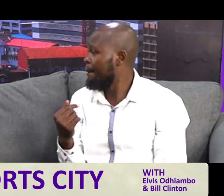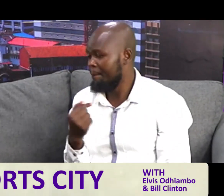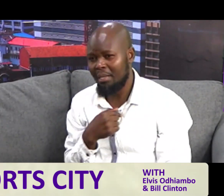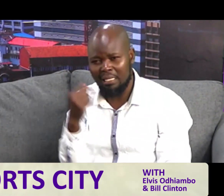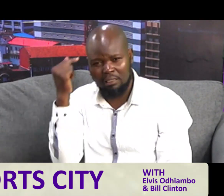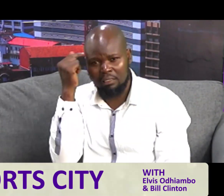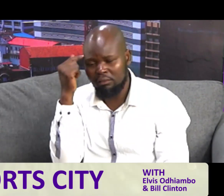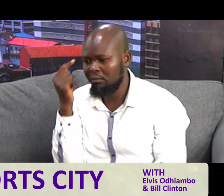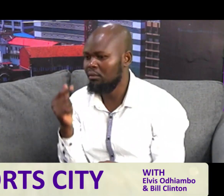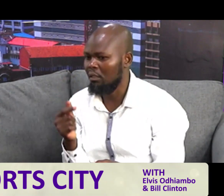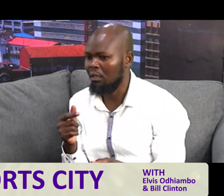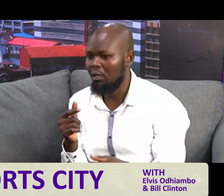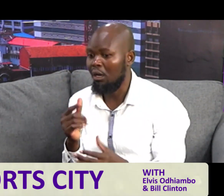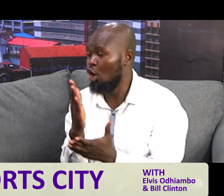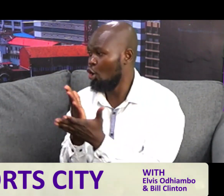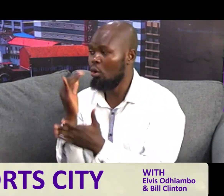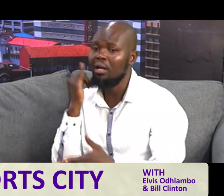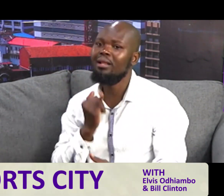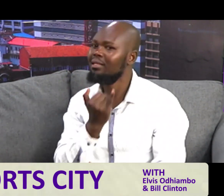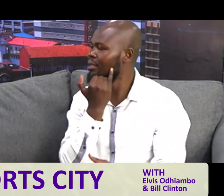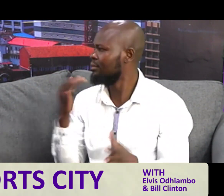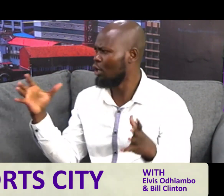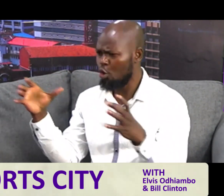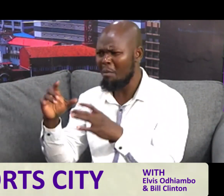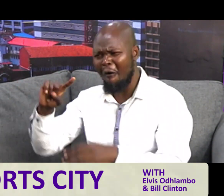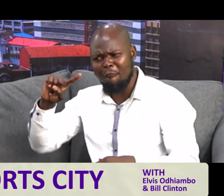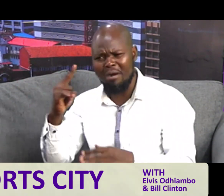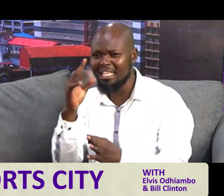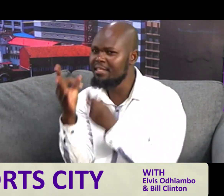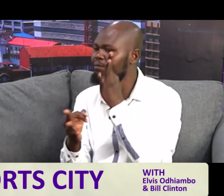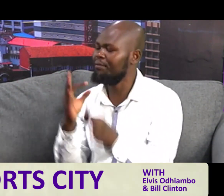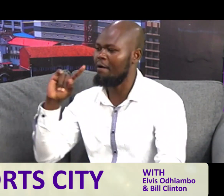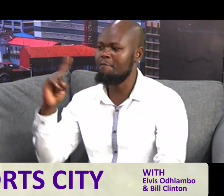Thank you so much. Yeah. For me, I think